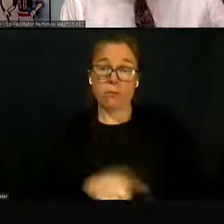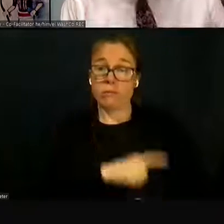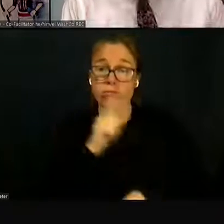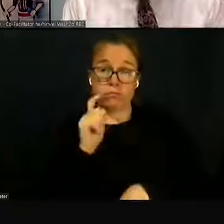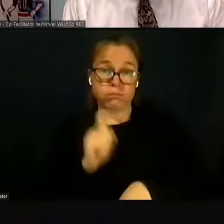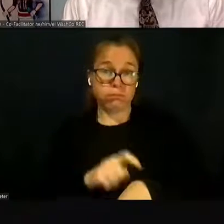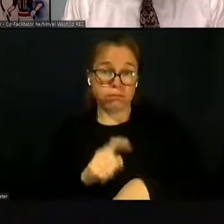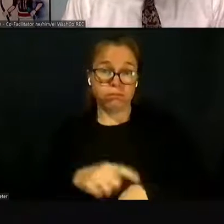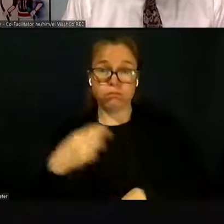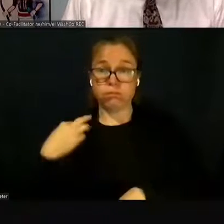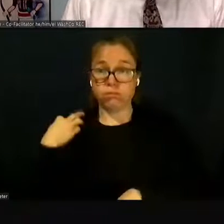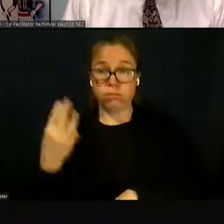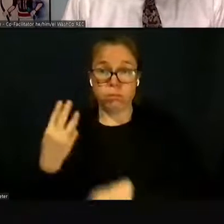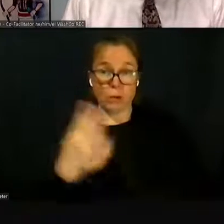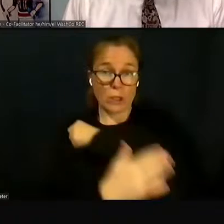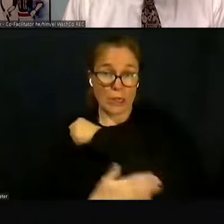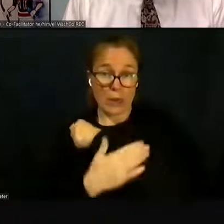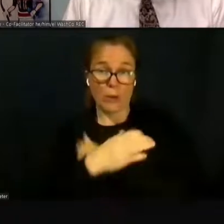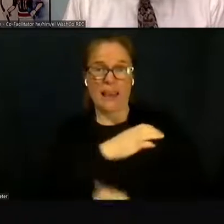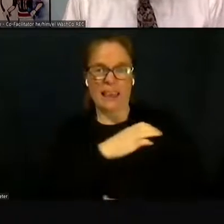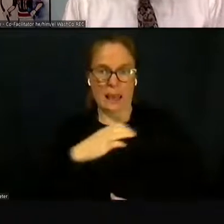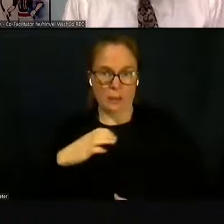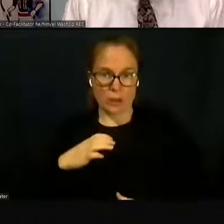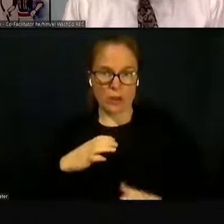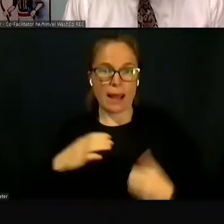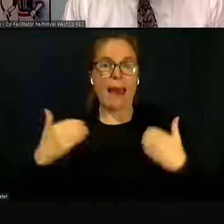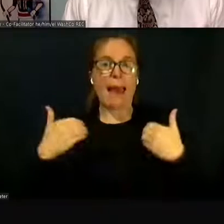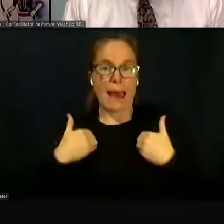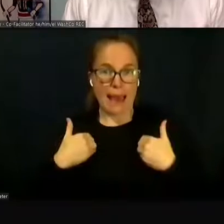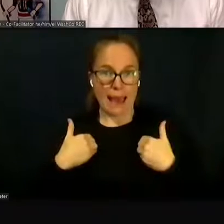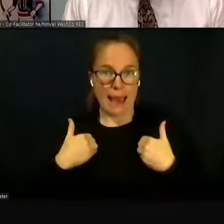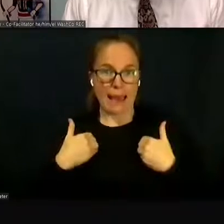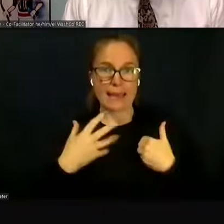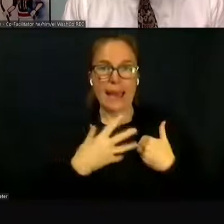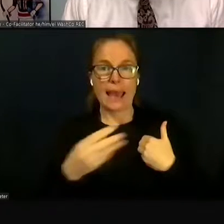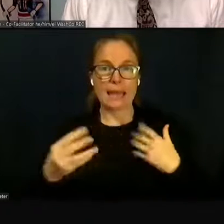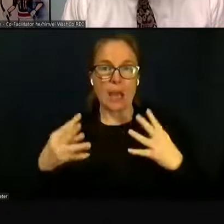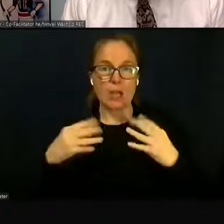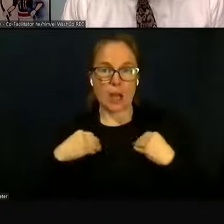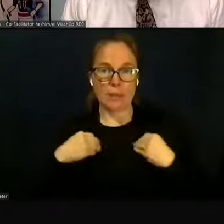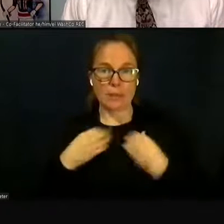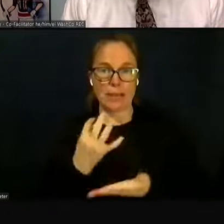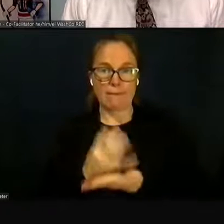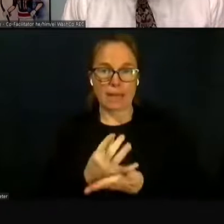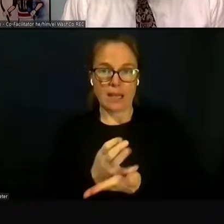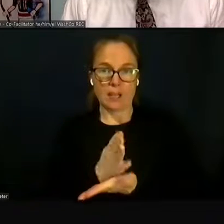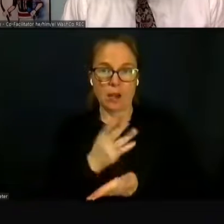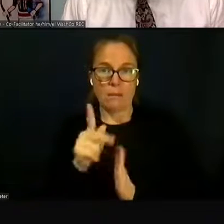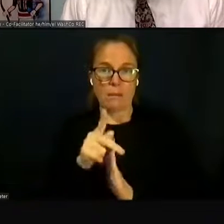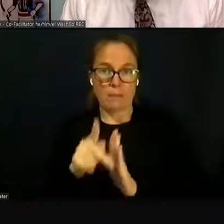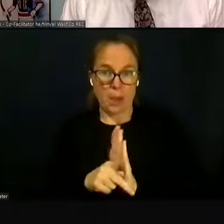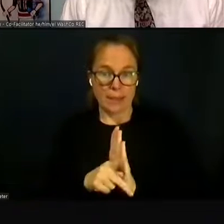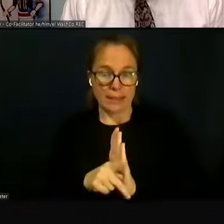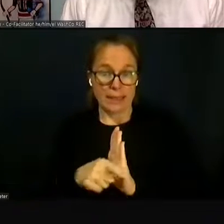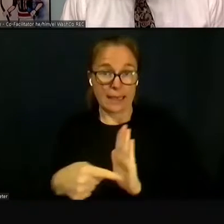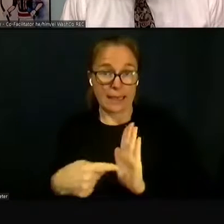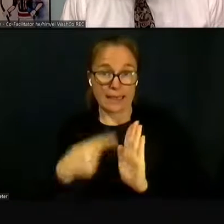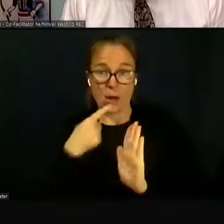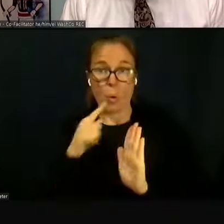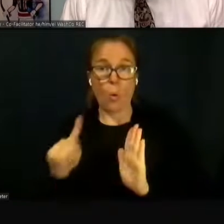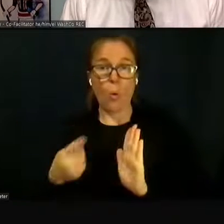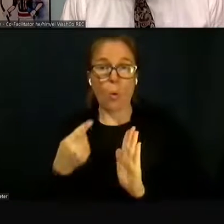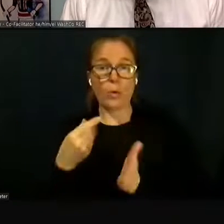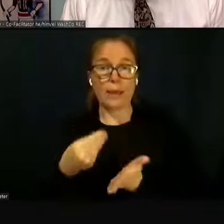the Washington County Commission had an adopted financial policy of only